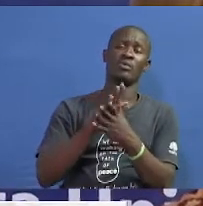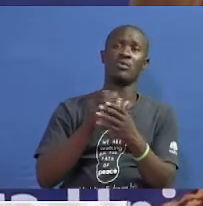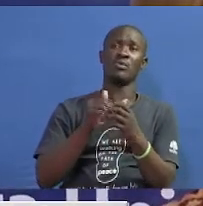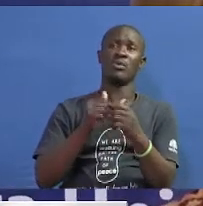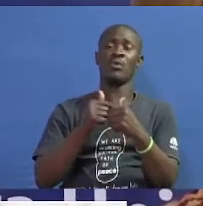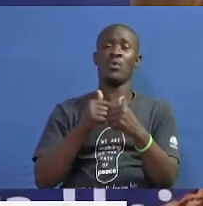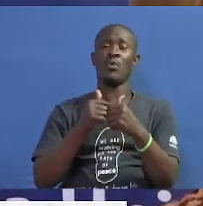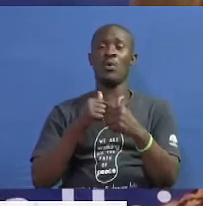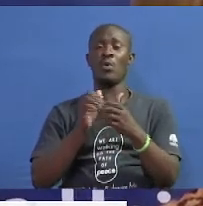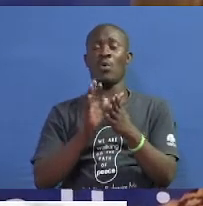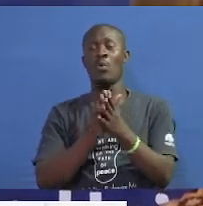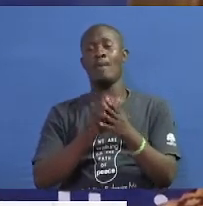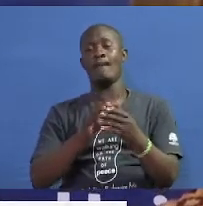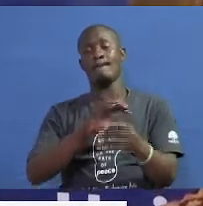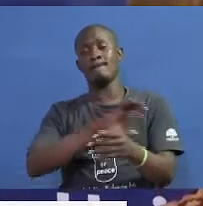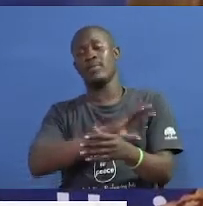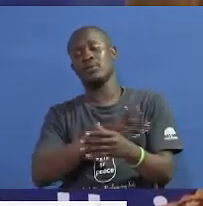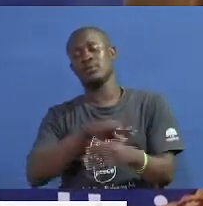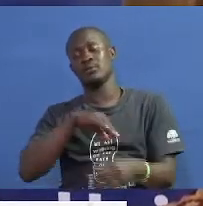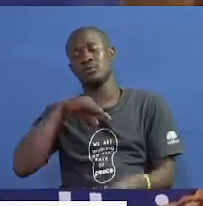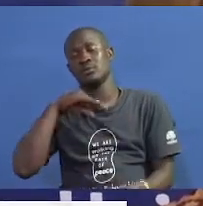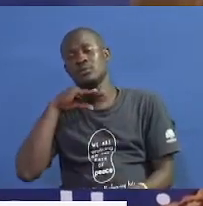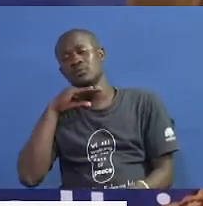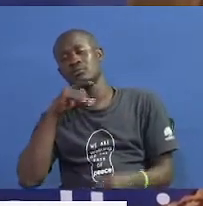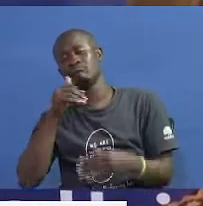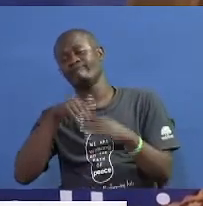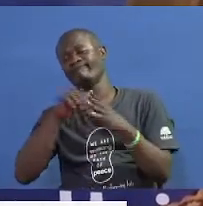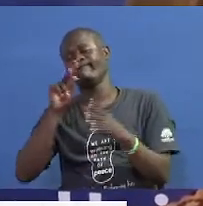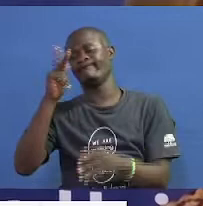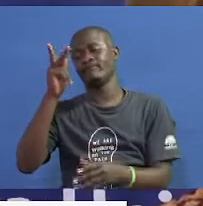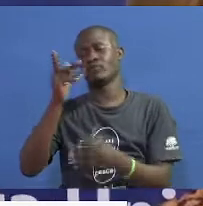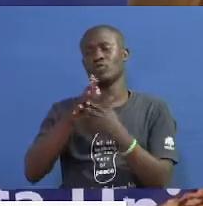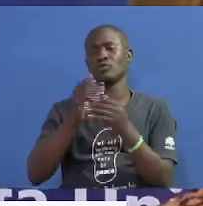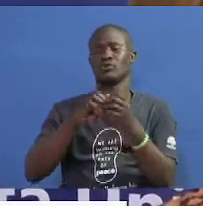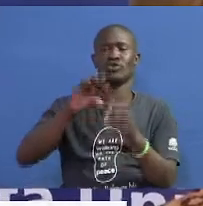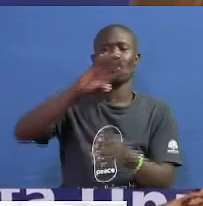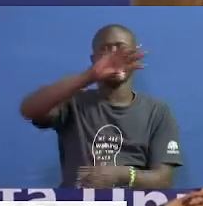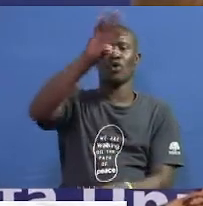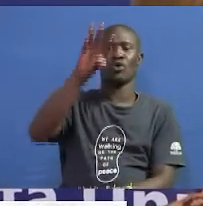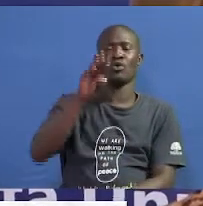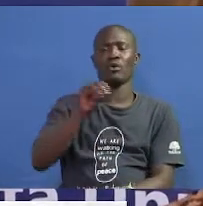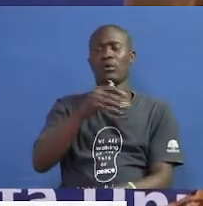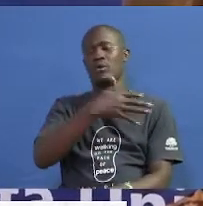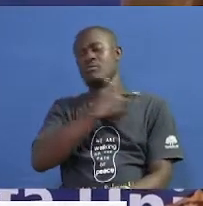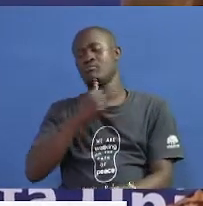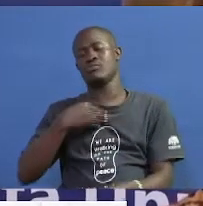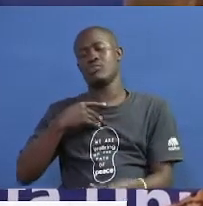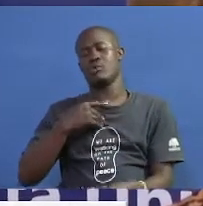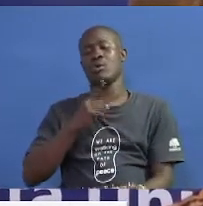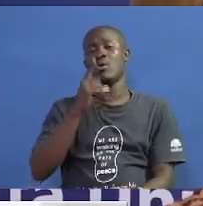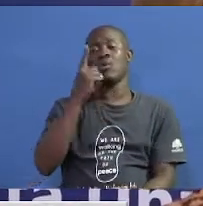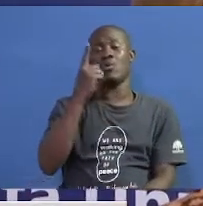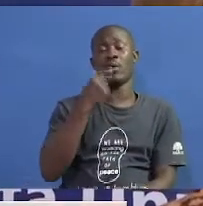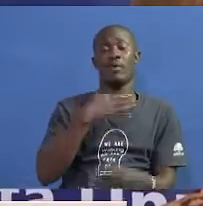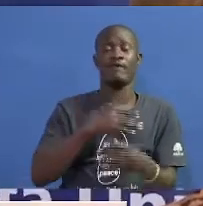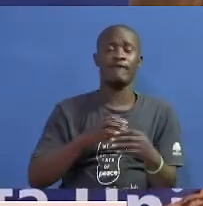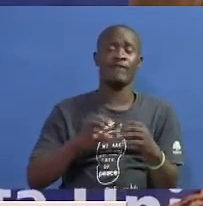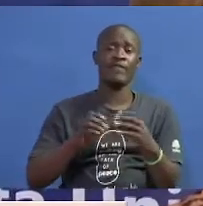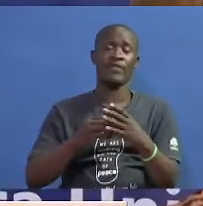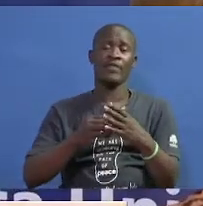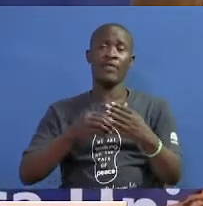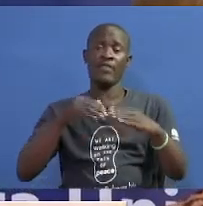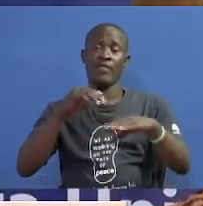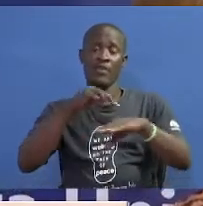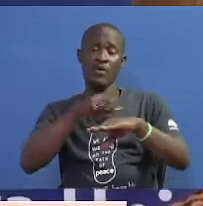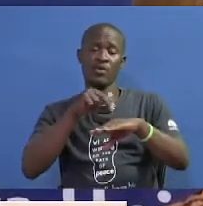leading causes of maternal death here in Kenya and throughout Africa. And one of the causes of